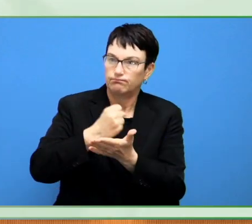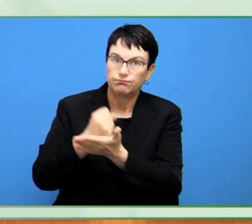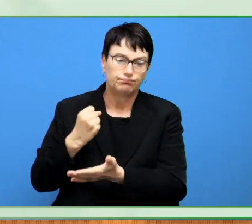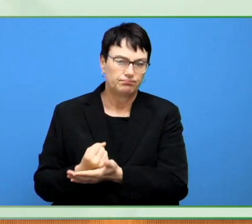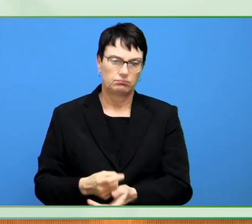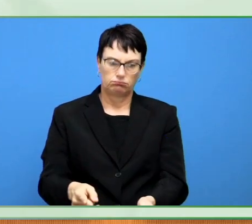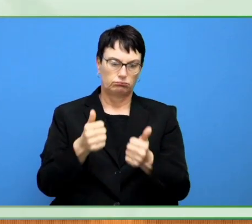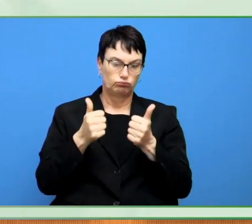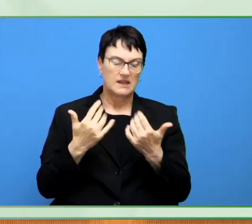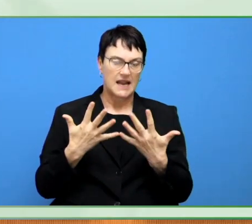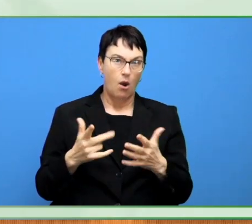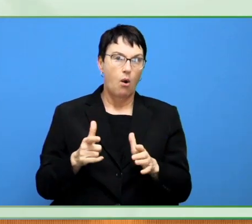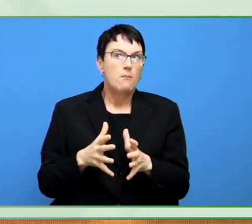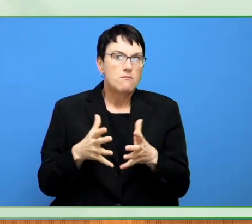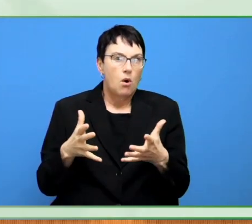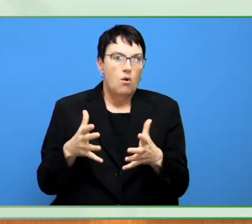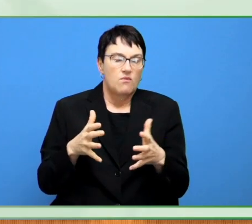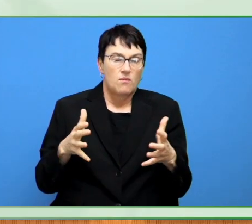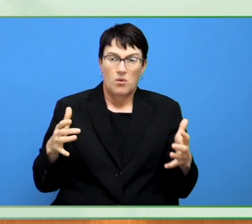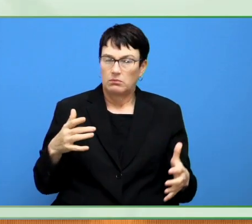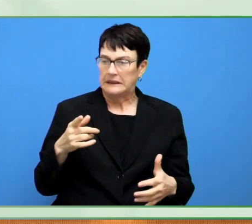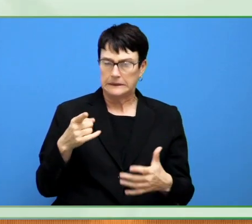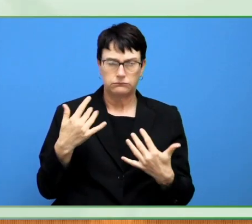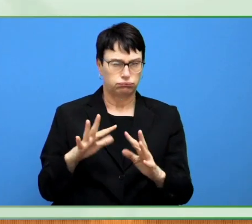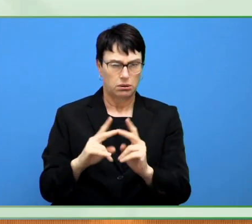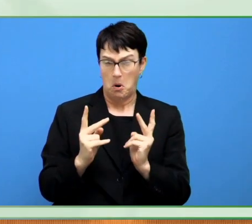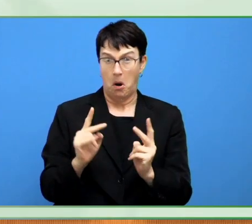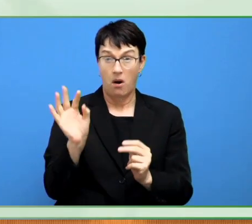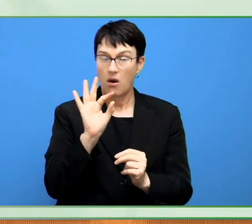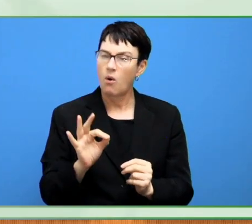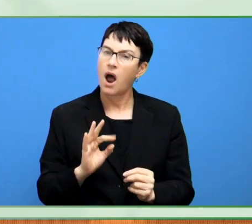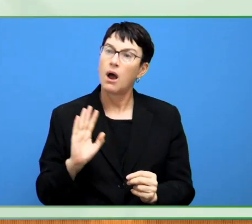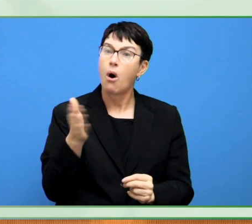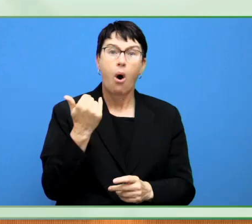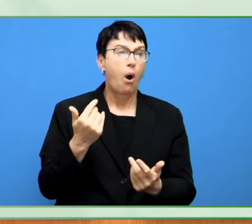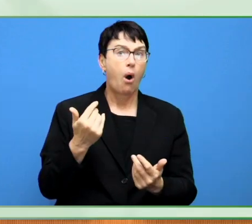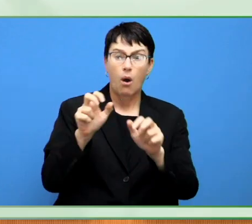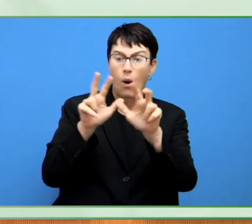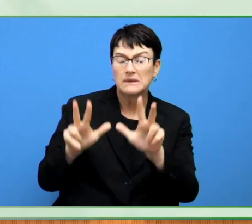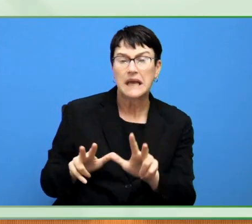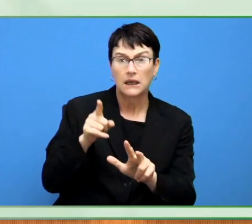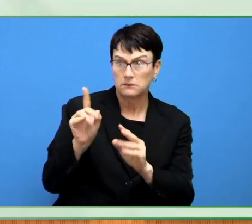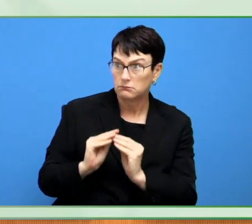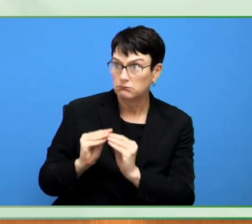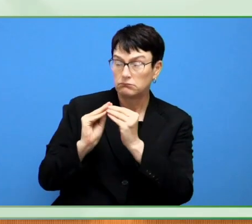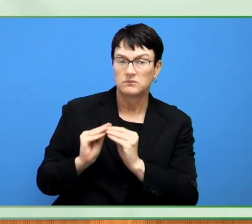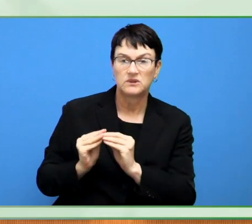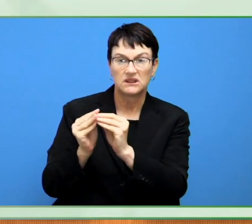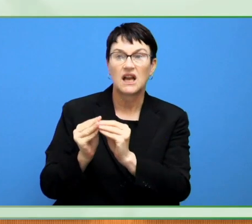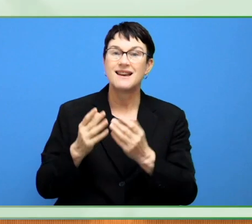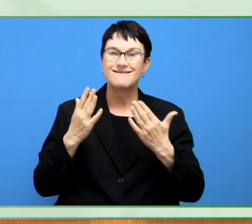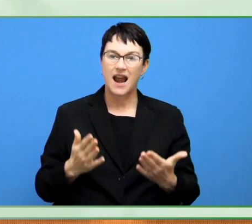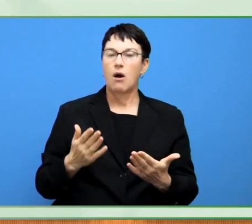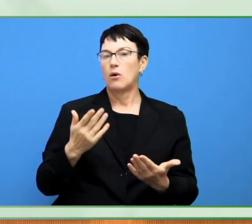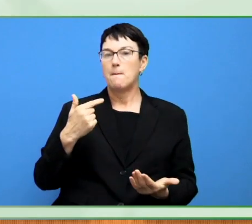to develop accessible websites. They know that the people they are hiring are accessible and know about